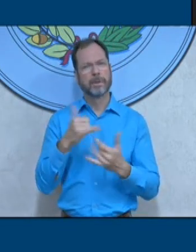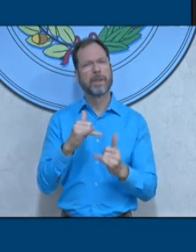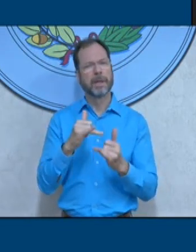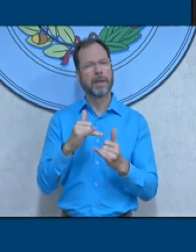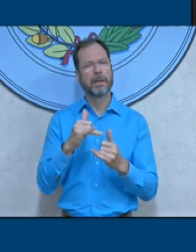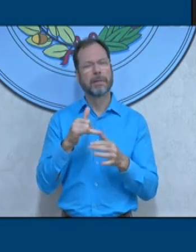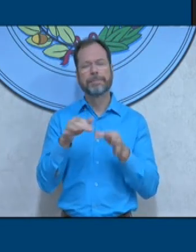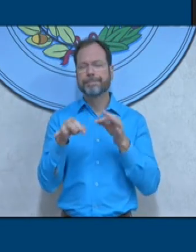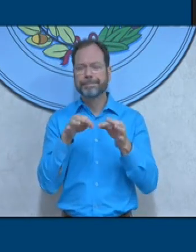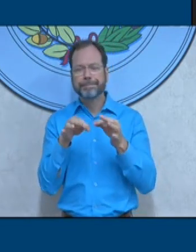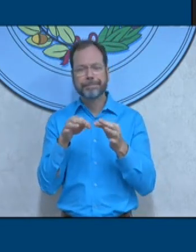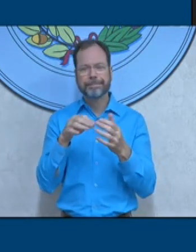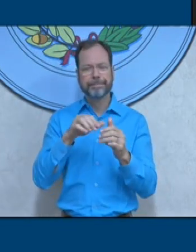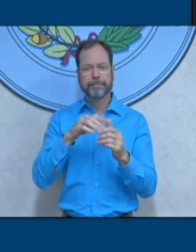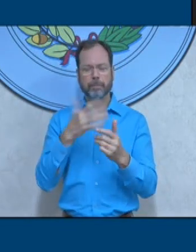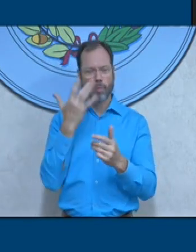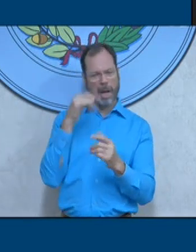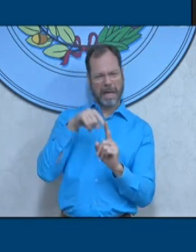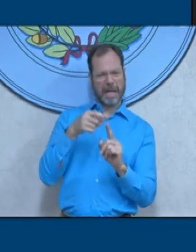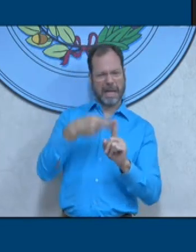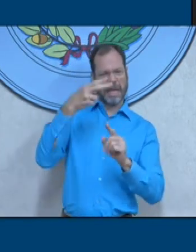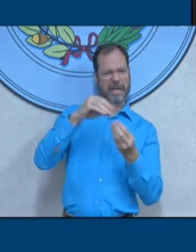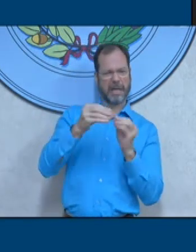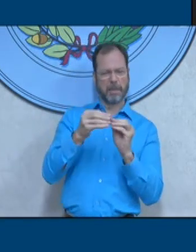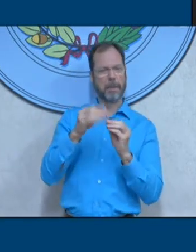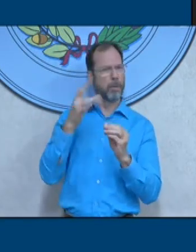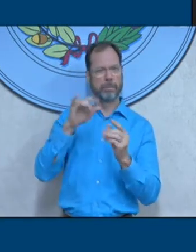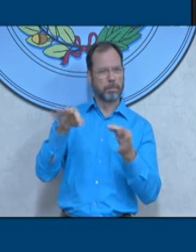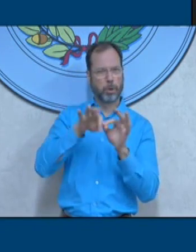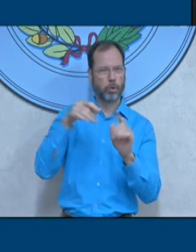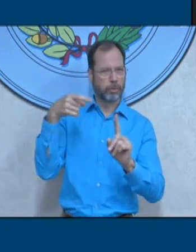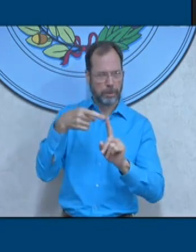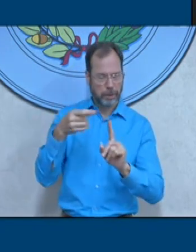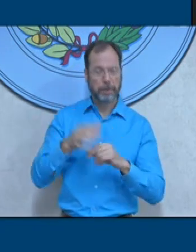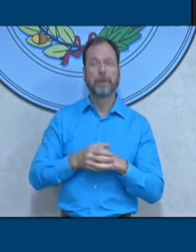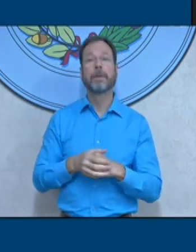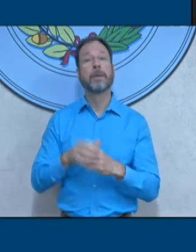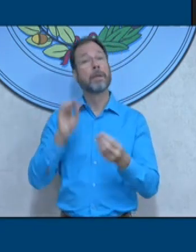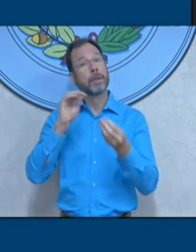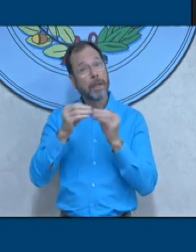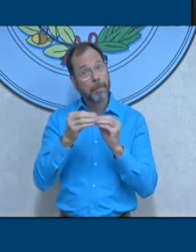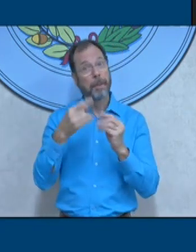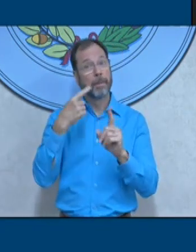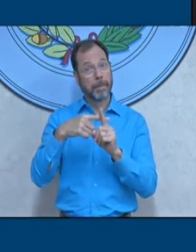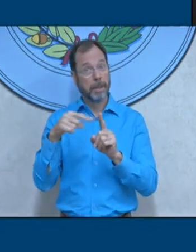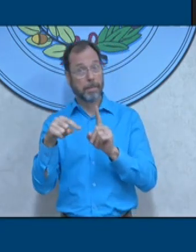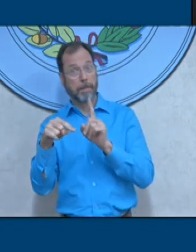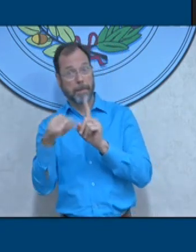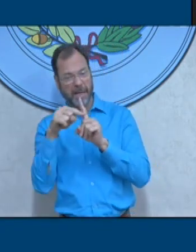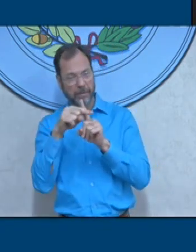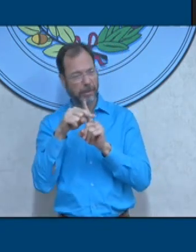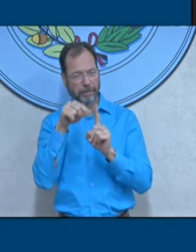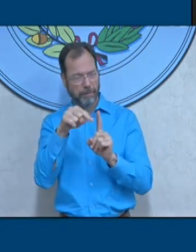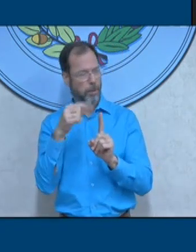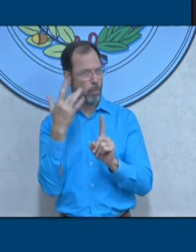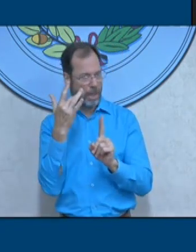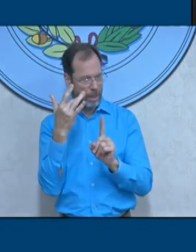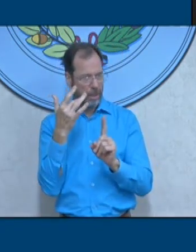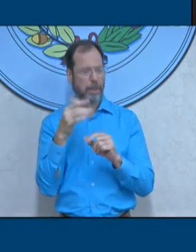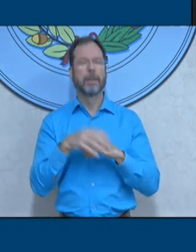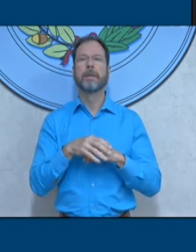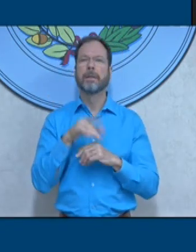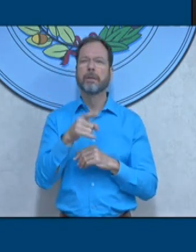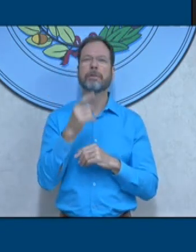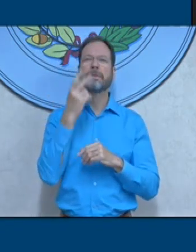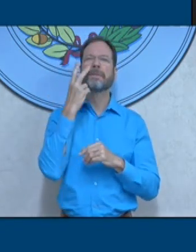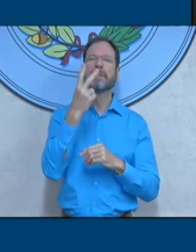about the importance of looking what is behind the numbers. One thing about the numbers, in addition to those testing positive, are these numbers that